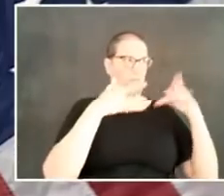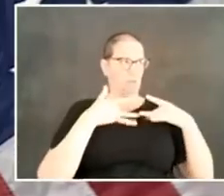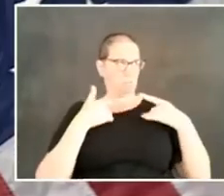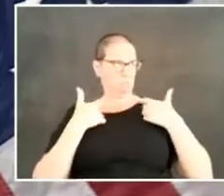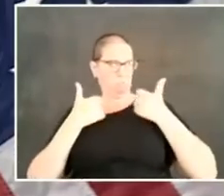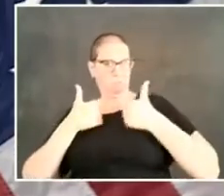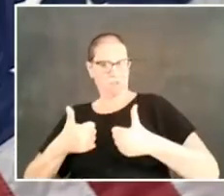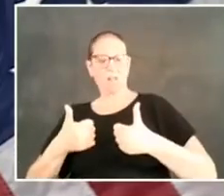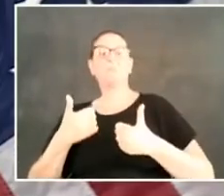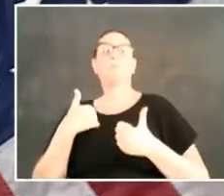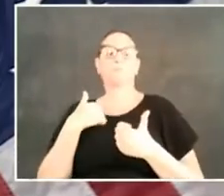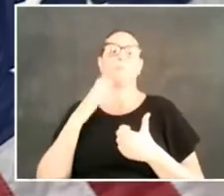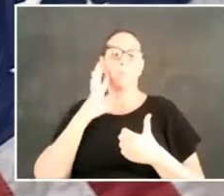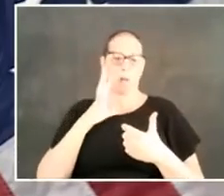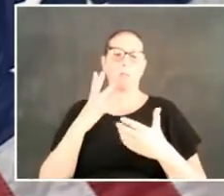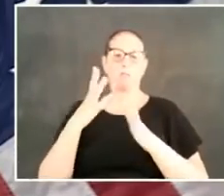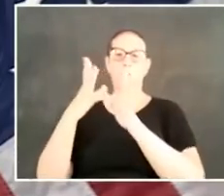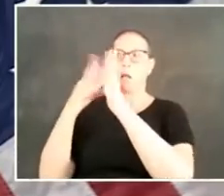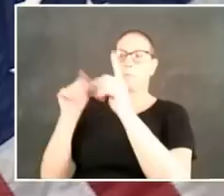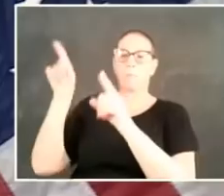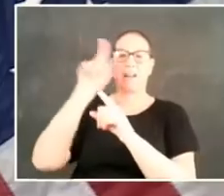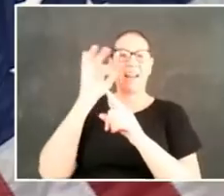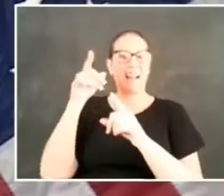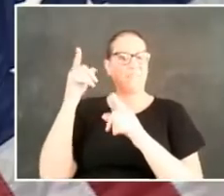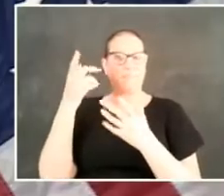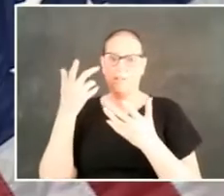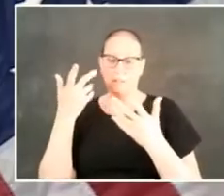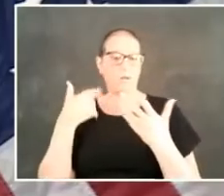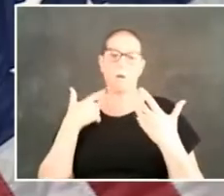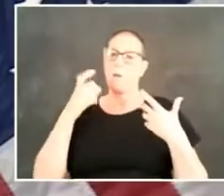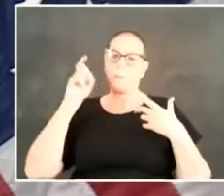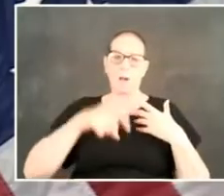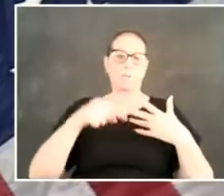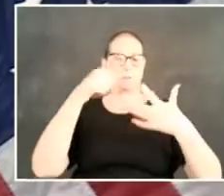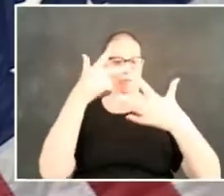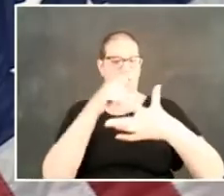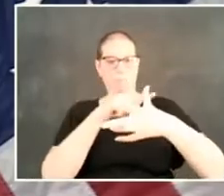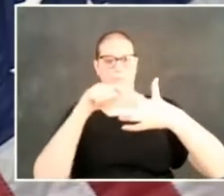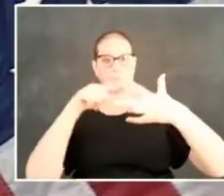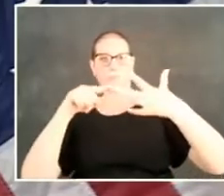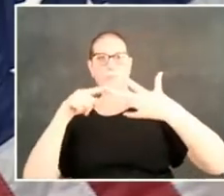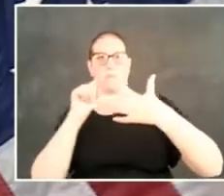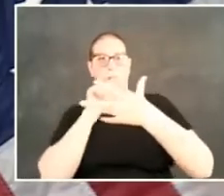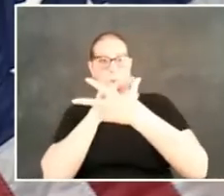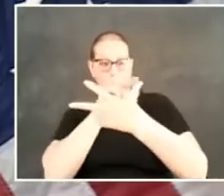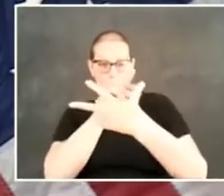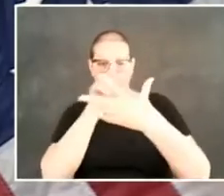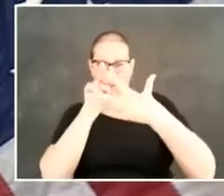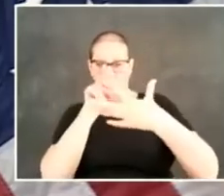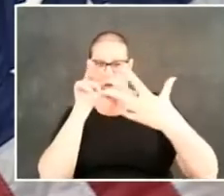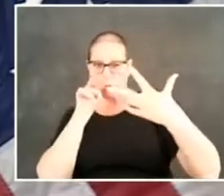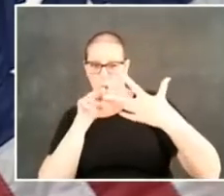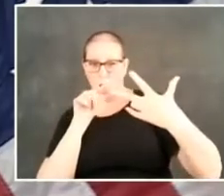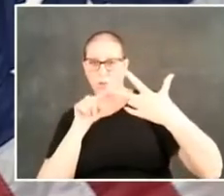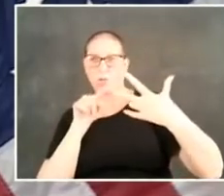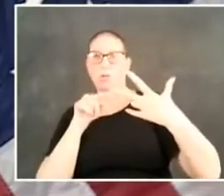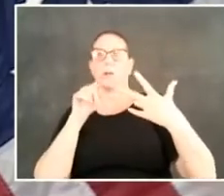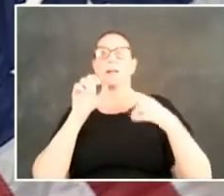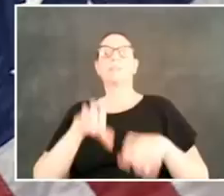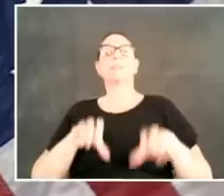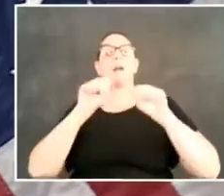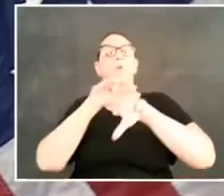forward, smart steps to loosen up, but always making sure that the loosening up is working and not having